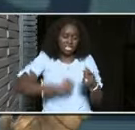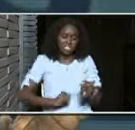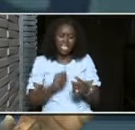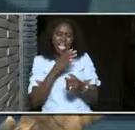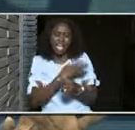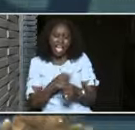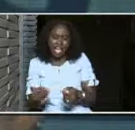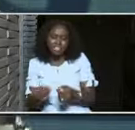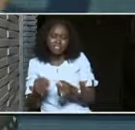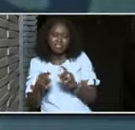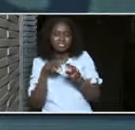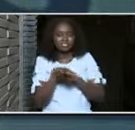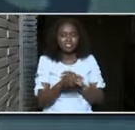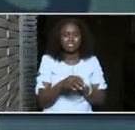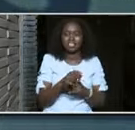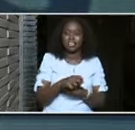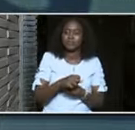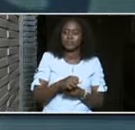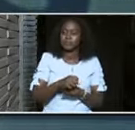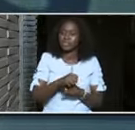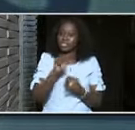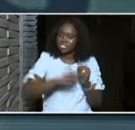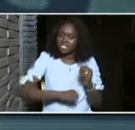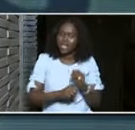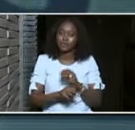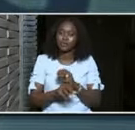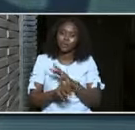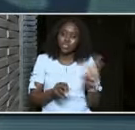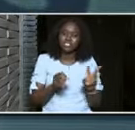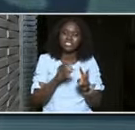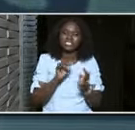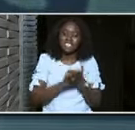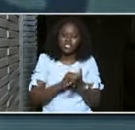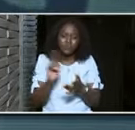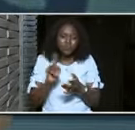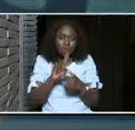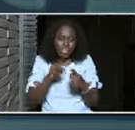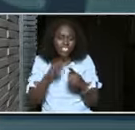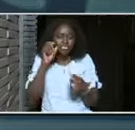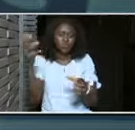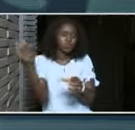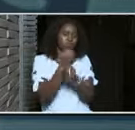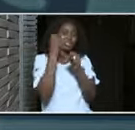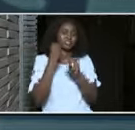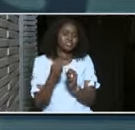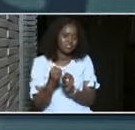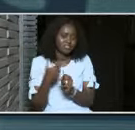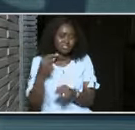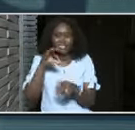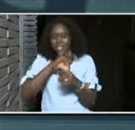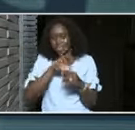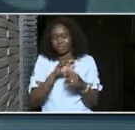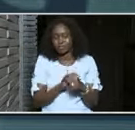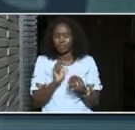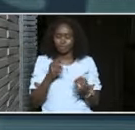foray into the southwest, that was when he actually won that. So I'm not saying that Dr.